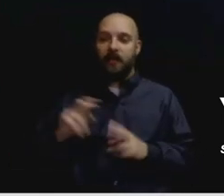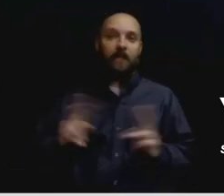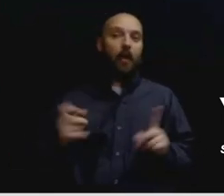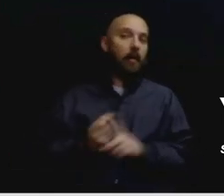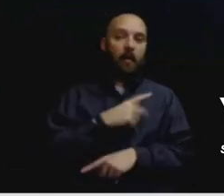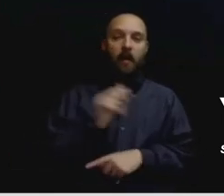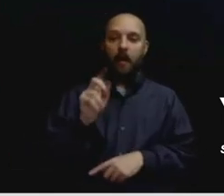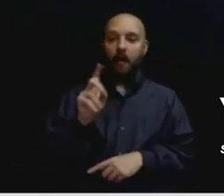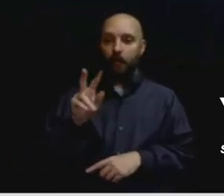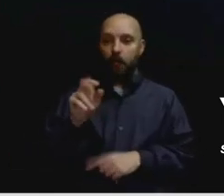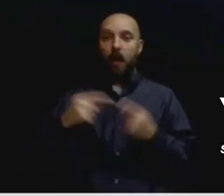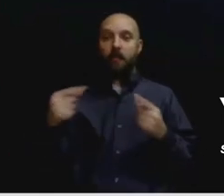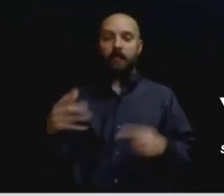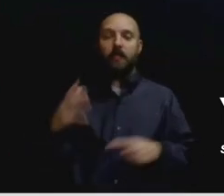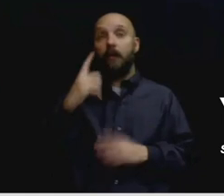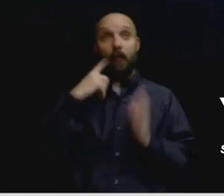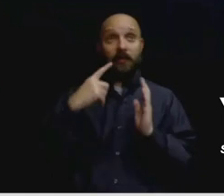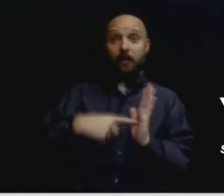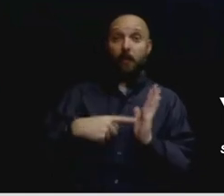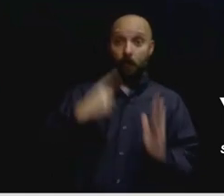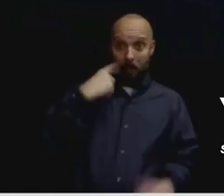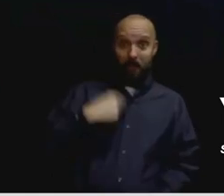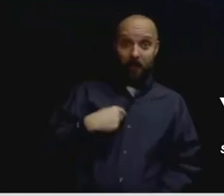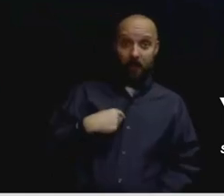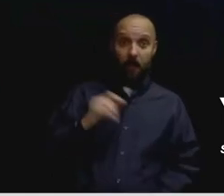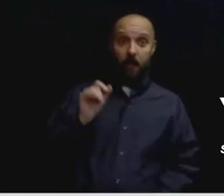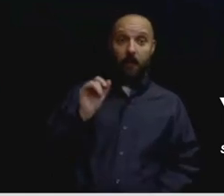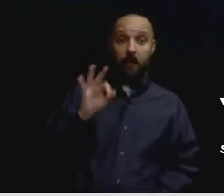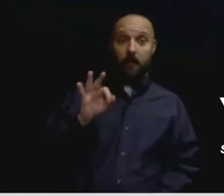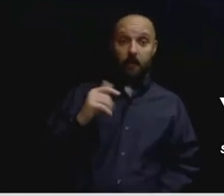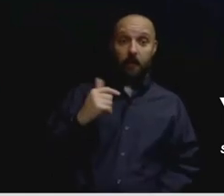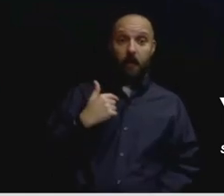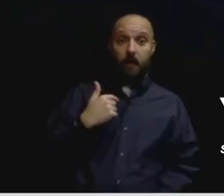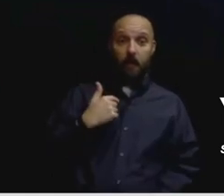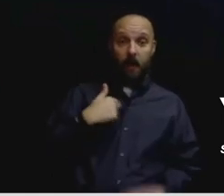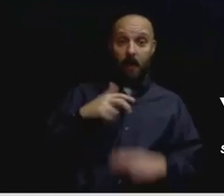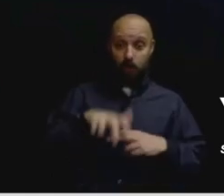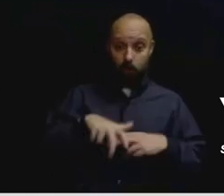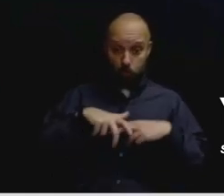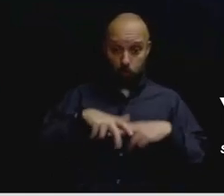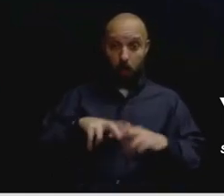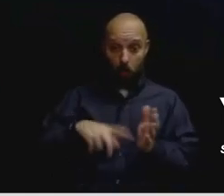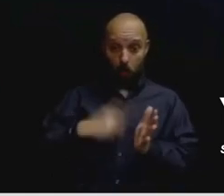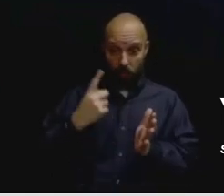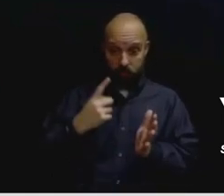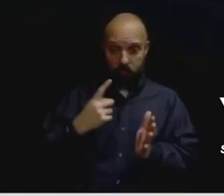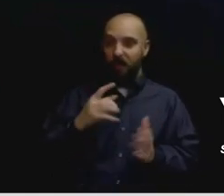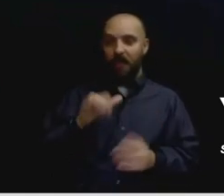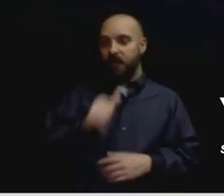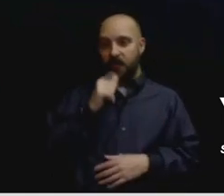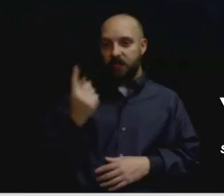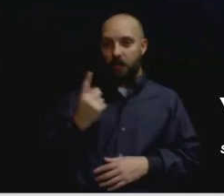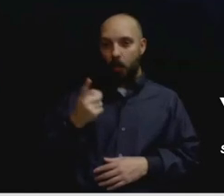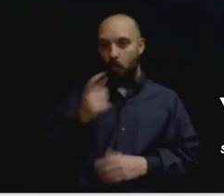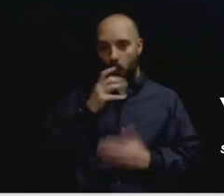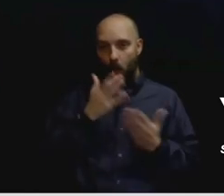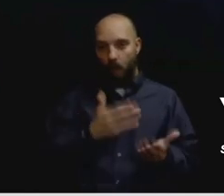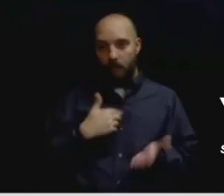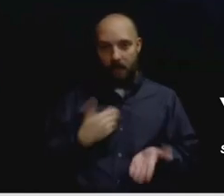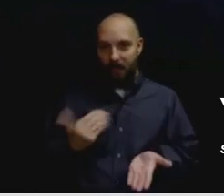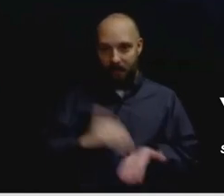example, for me, if I spun on a swing once, and then that would not be something you would offer again,